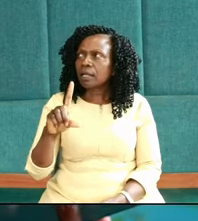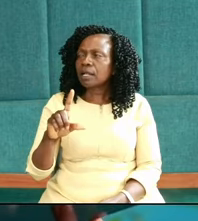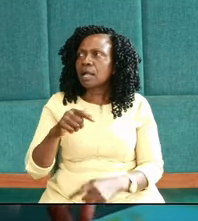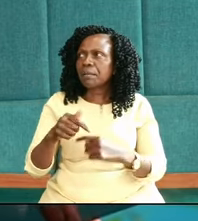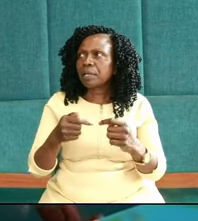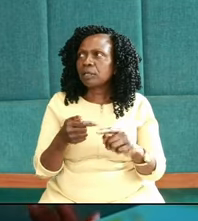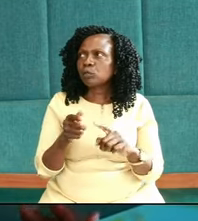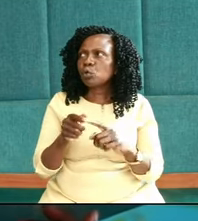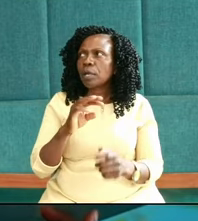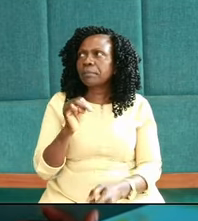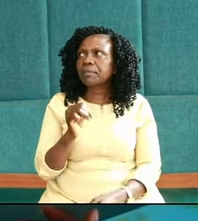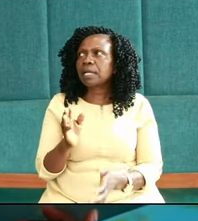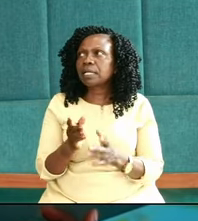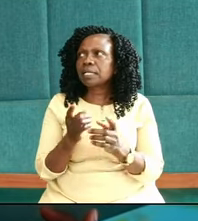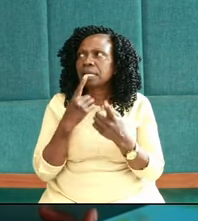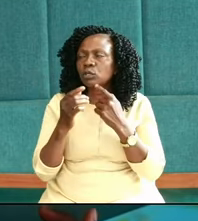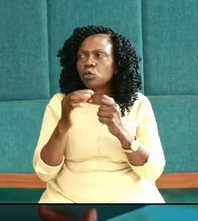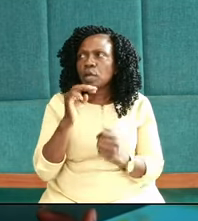said of him,